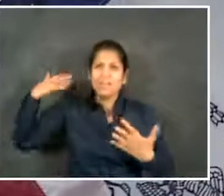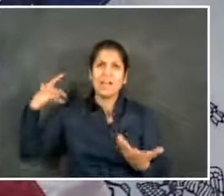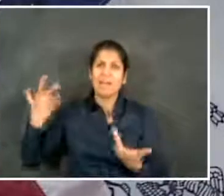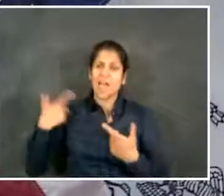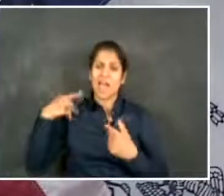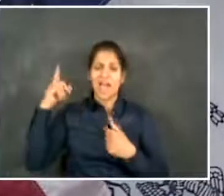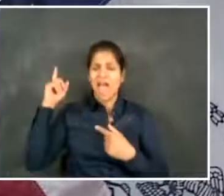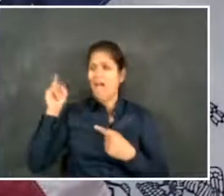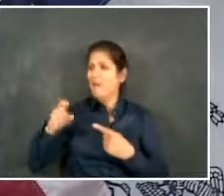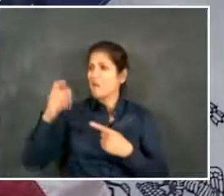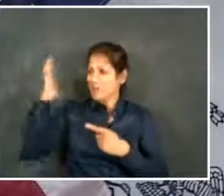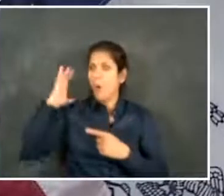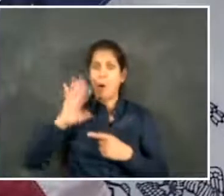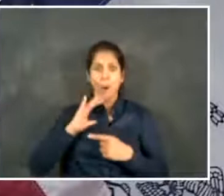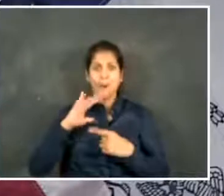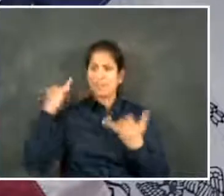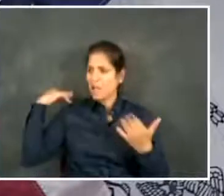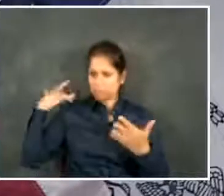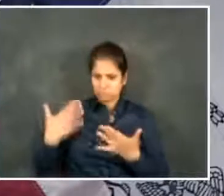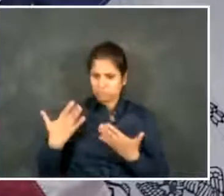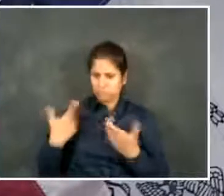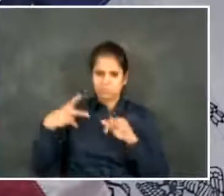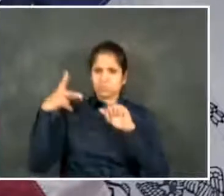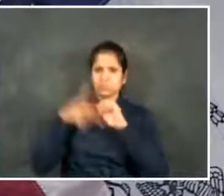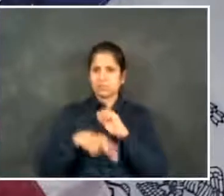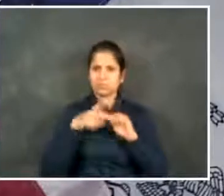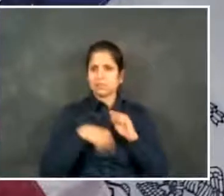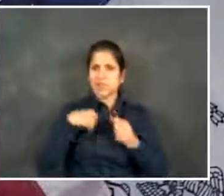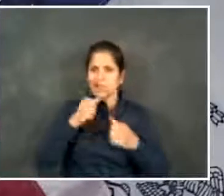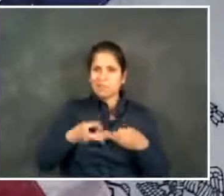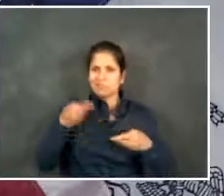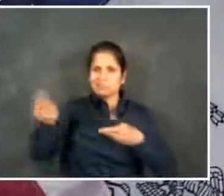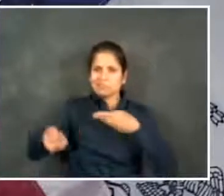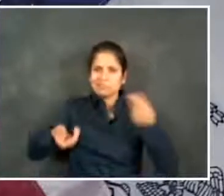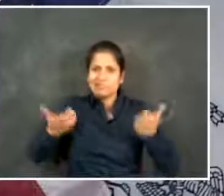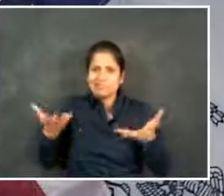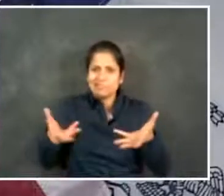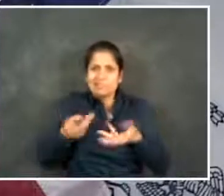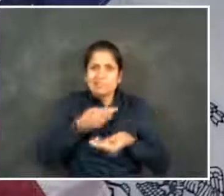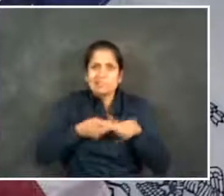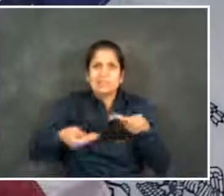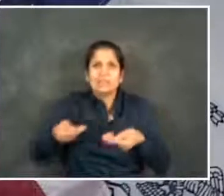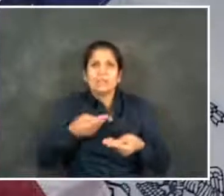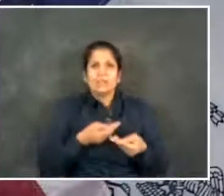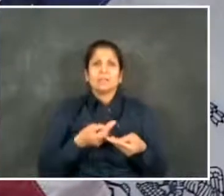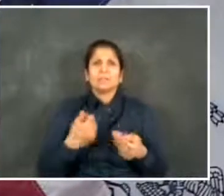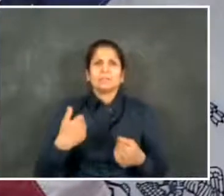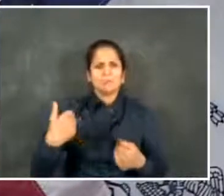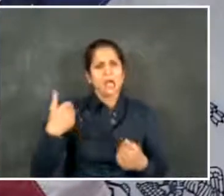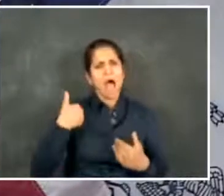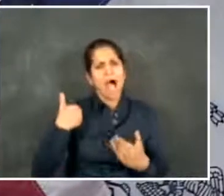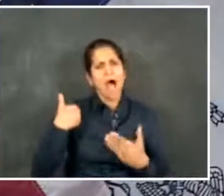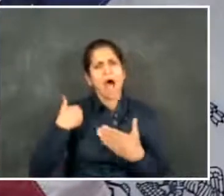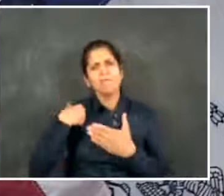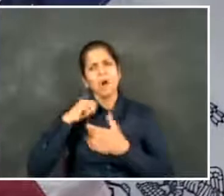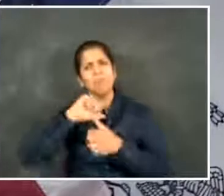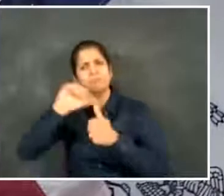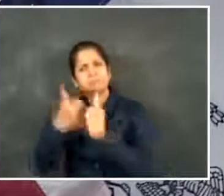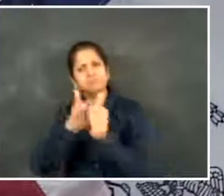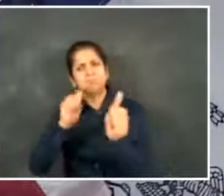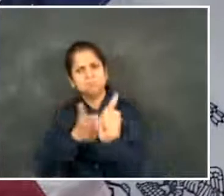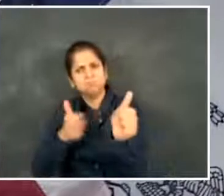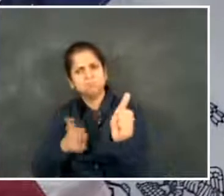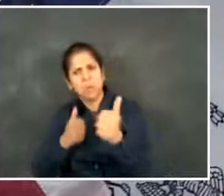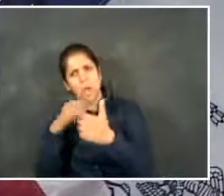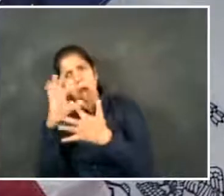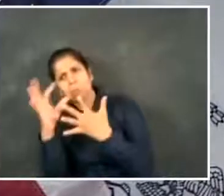I think there are things we can do for young people for sure this summer, but I think right now that we have to assume they are not with young people being out in